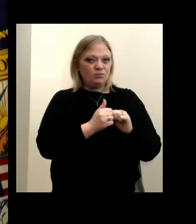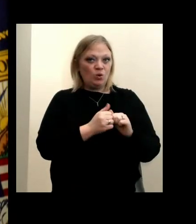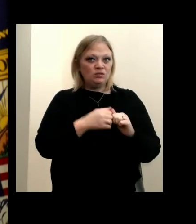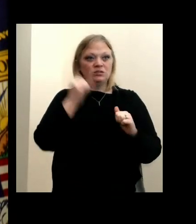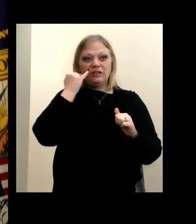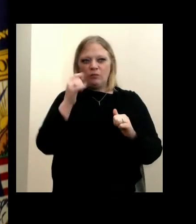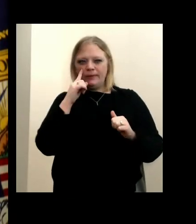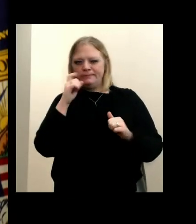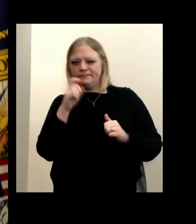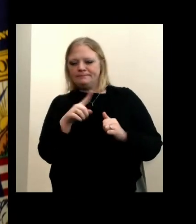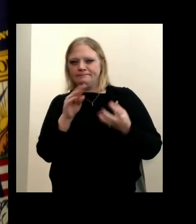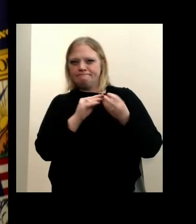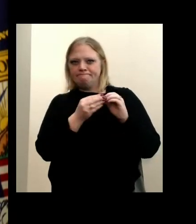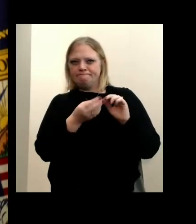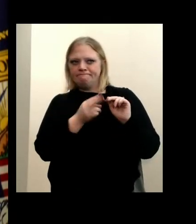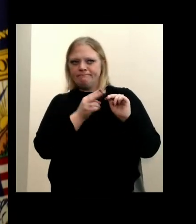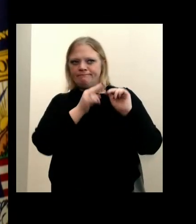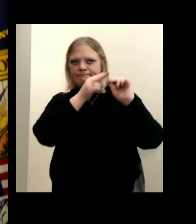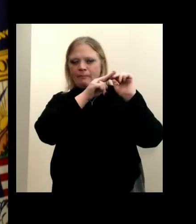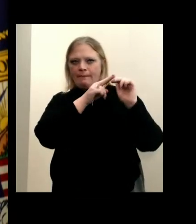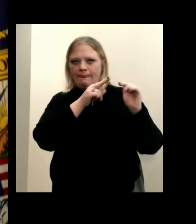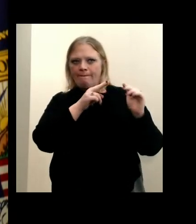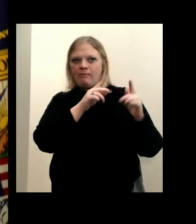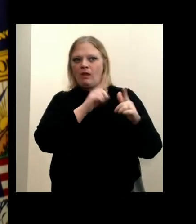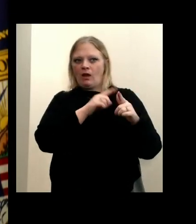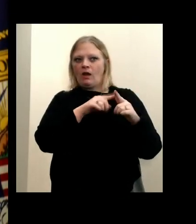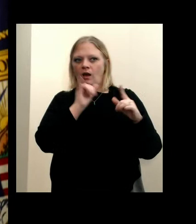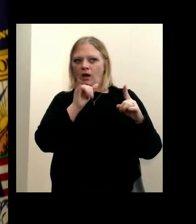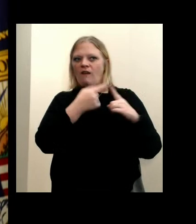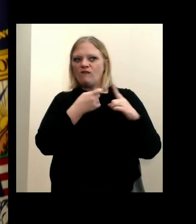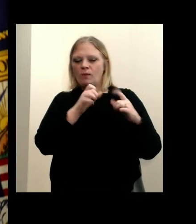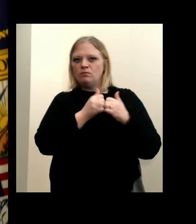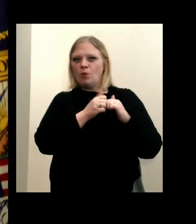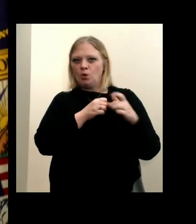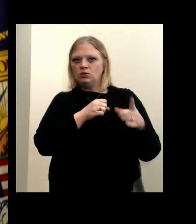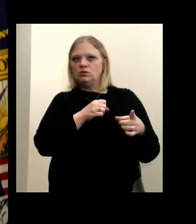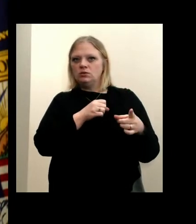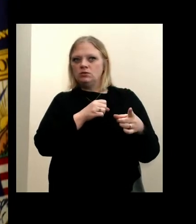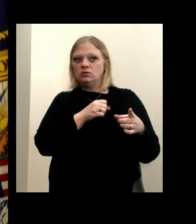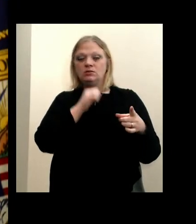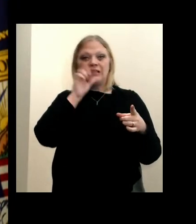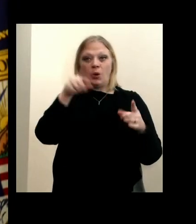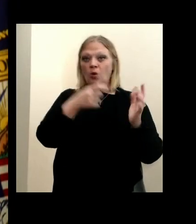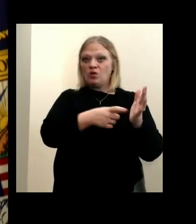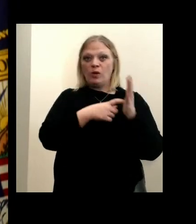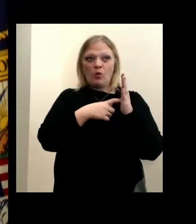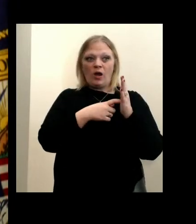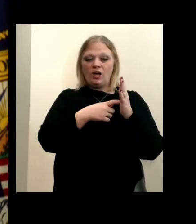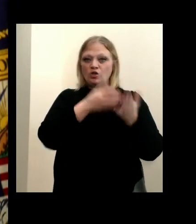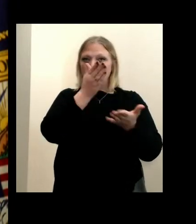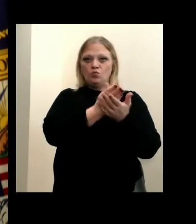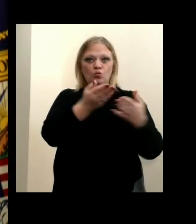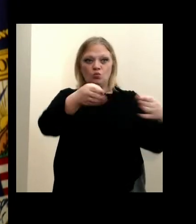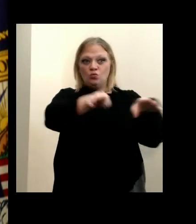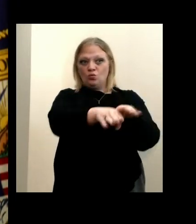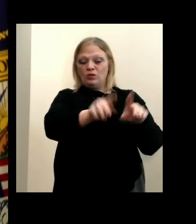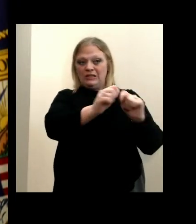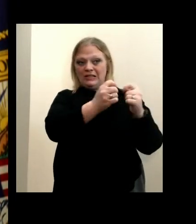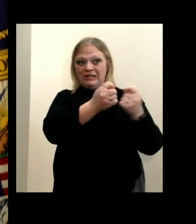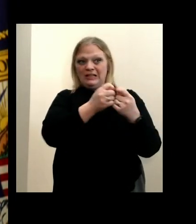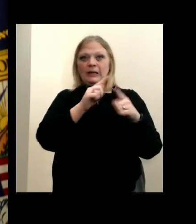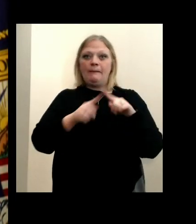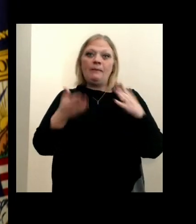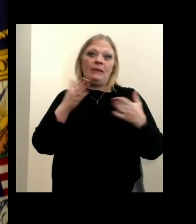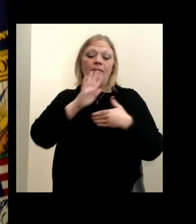rising, if we see cases attributable to sports, we not only will require the shutdown of the teams, we could require the shutdown of the entire